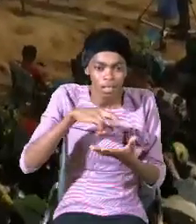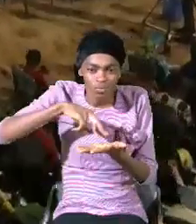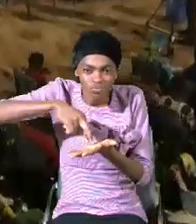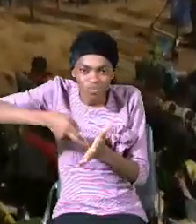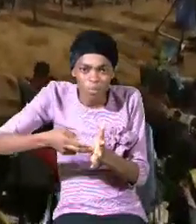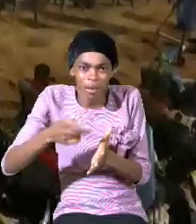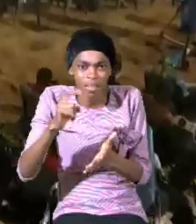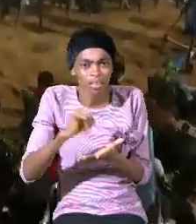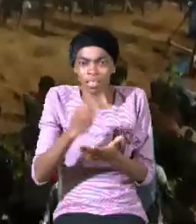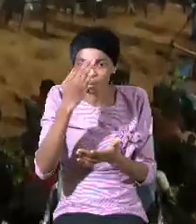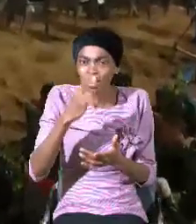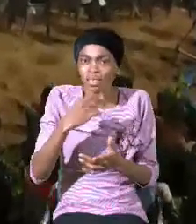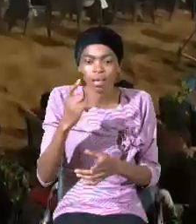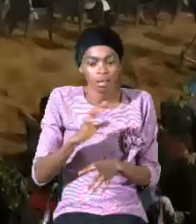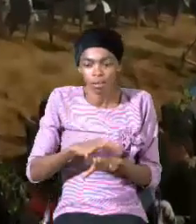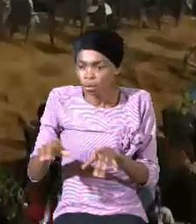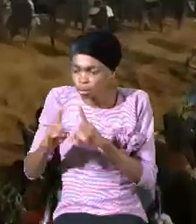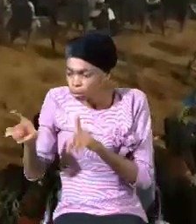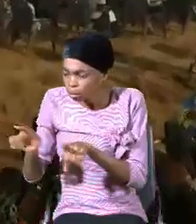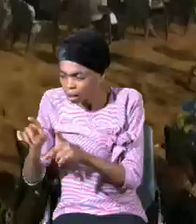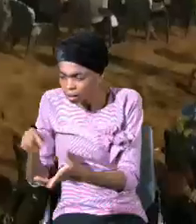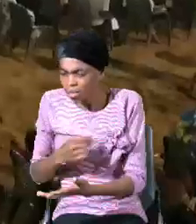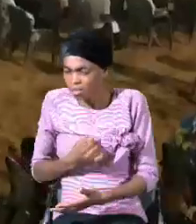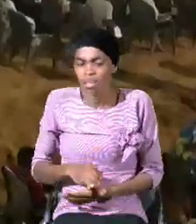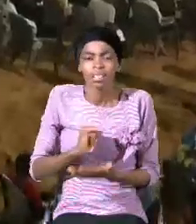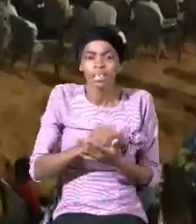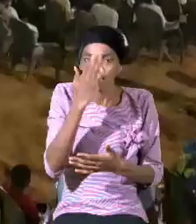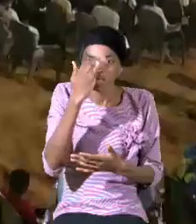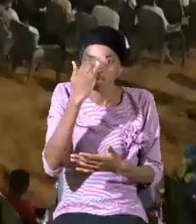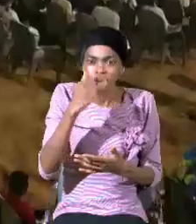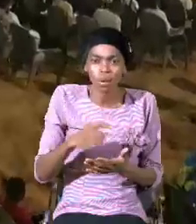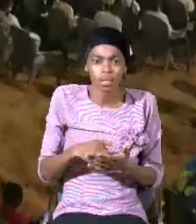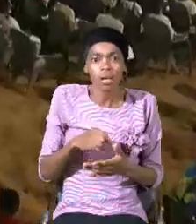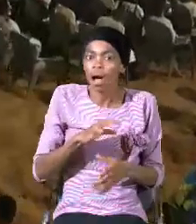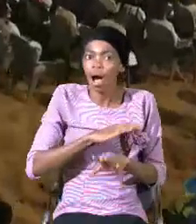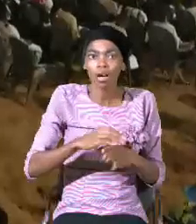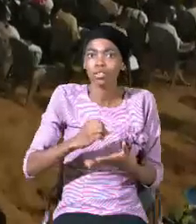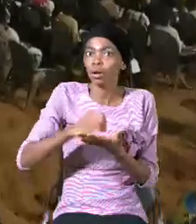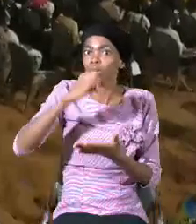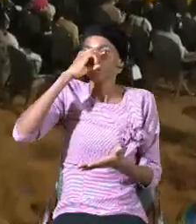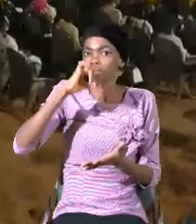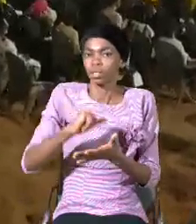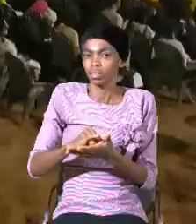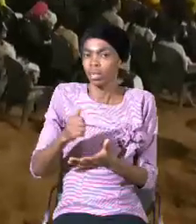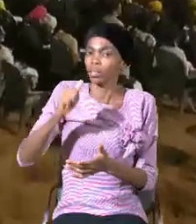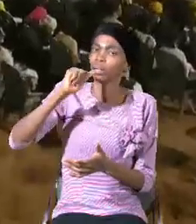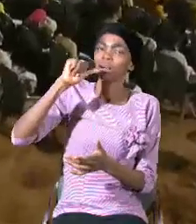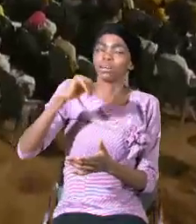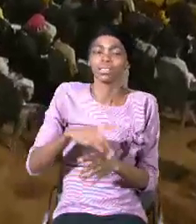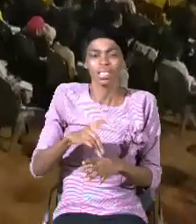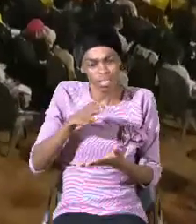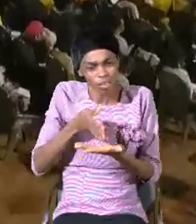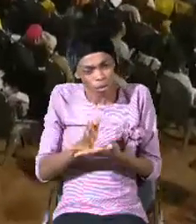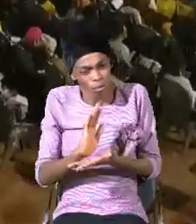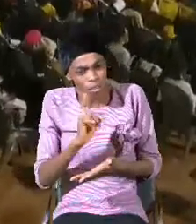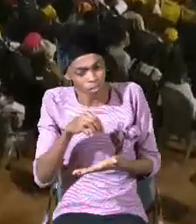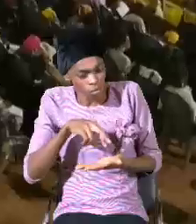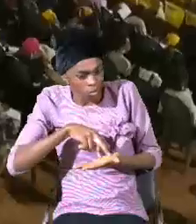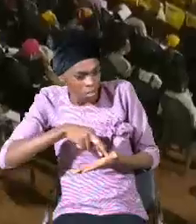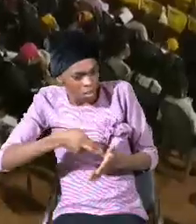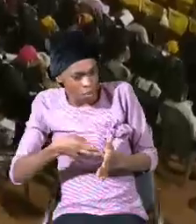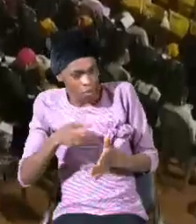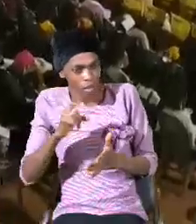talk that way, it's mending you. That's why he says, don't drink that thing, it's mending you. That's why he says, don't